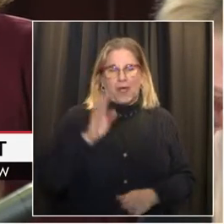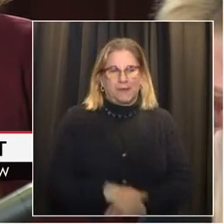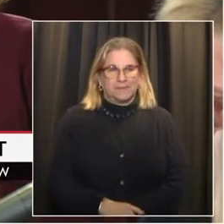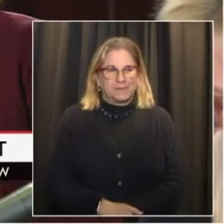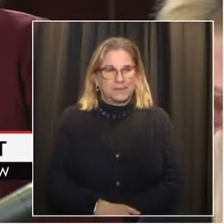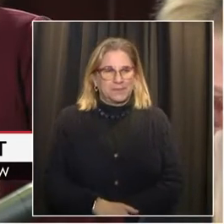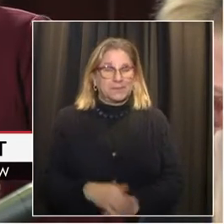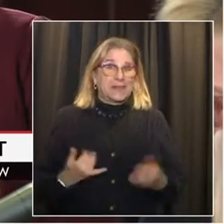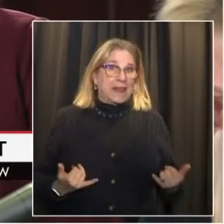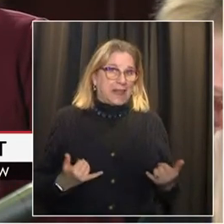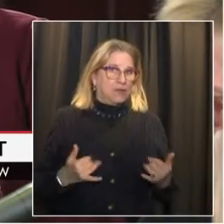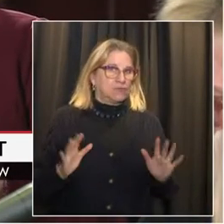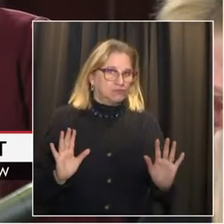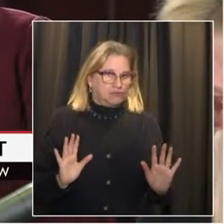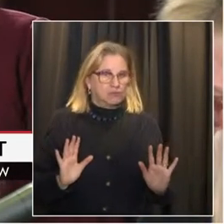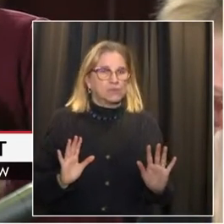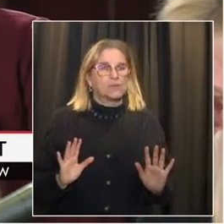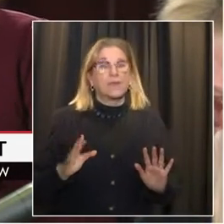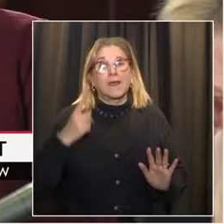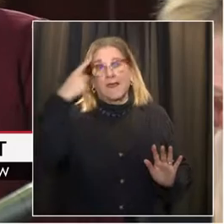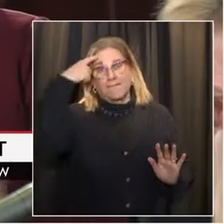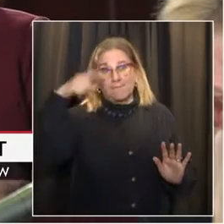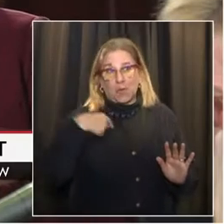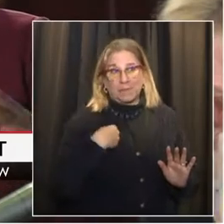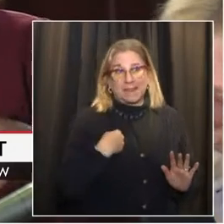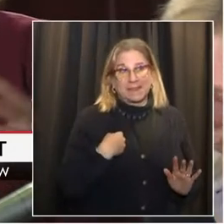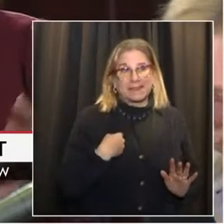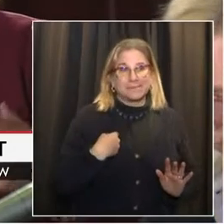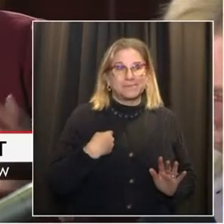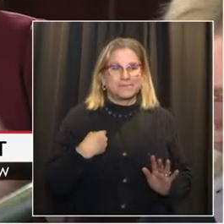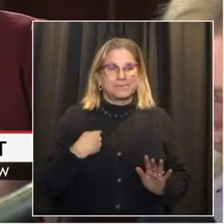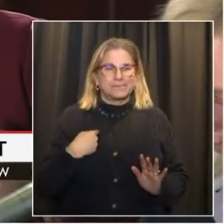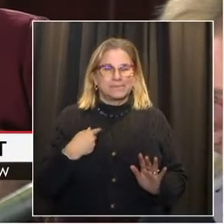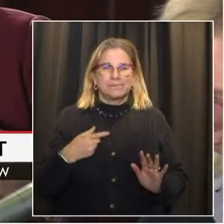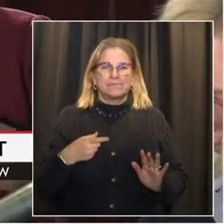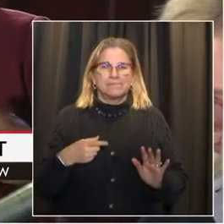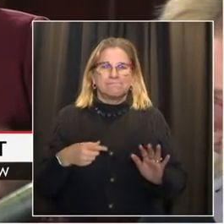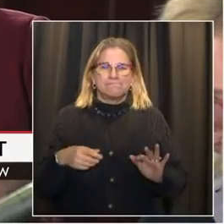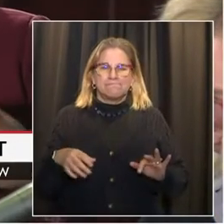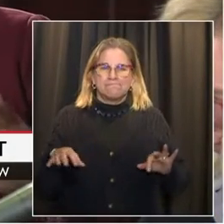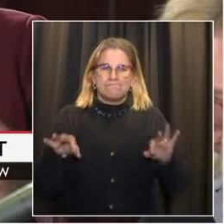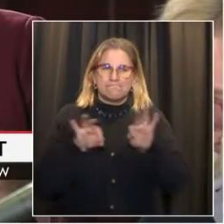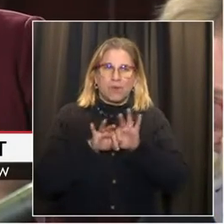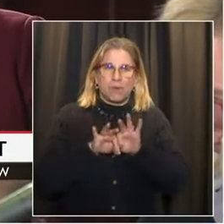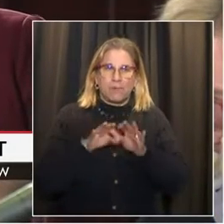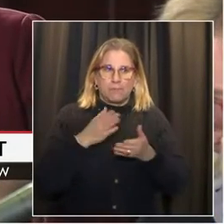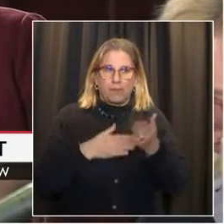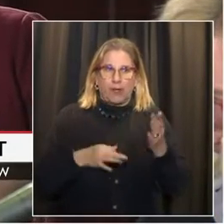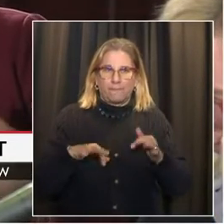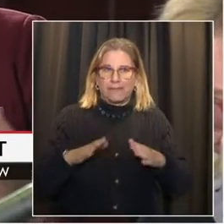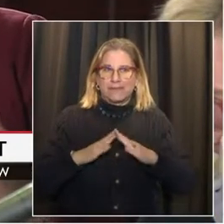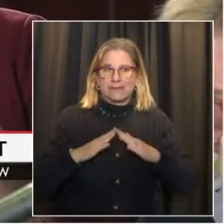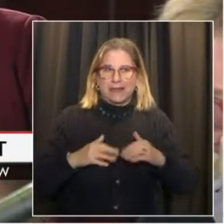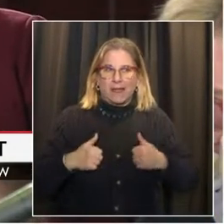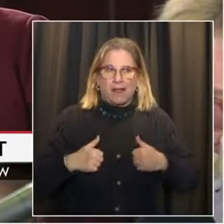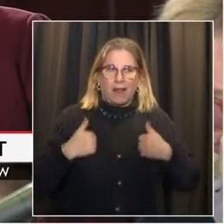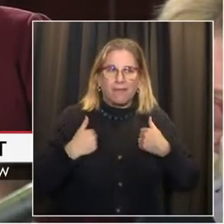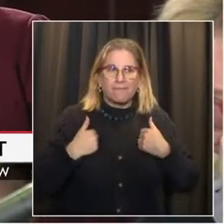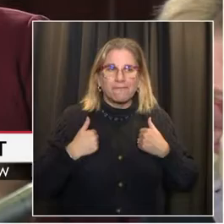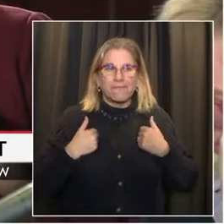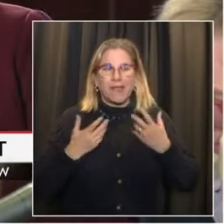to me, theater is one, but there's other kind of arts and cultural